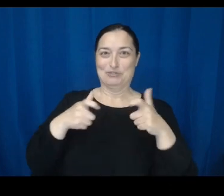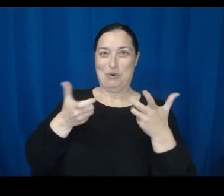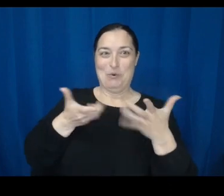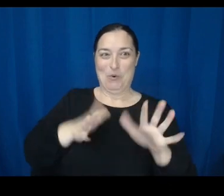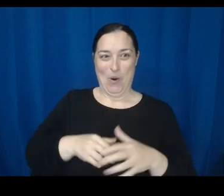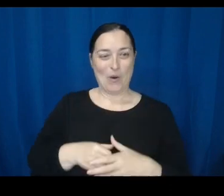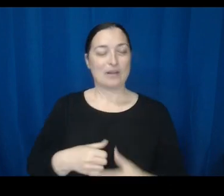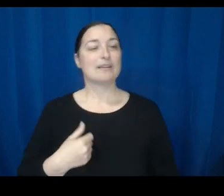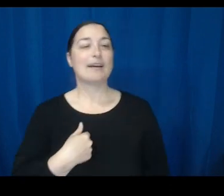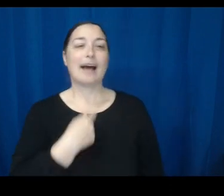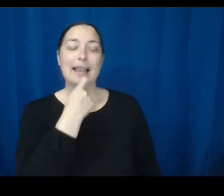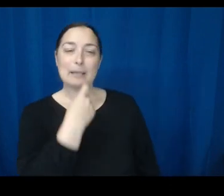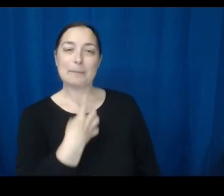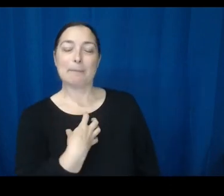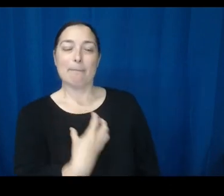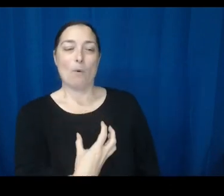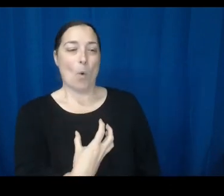more